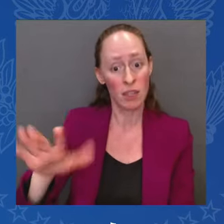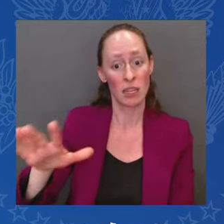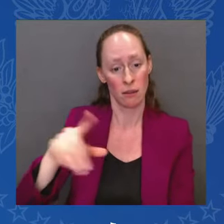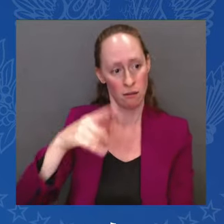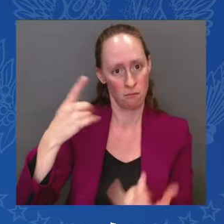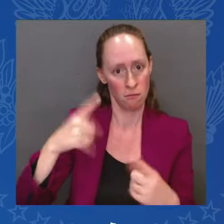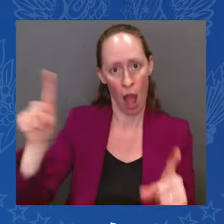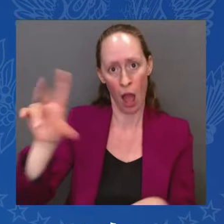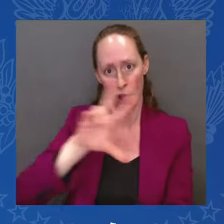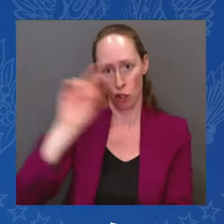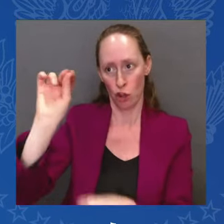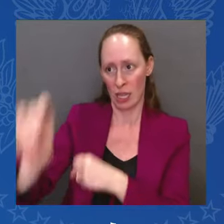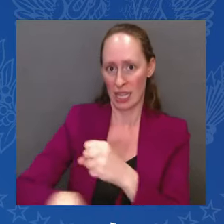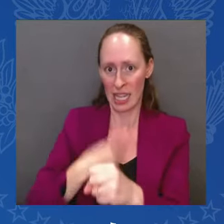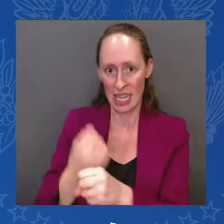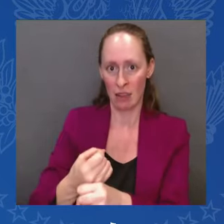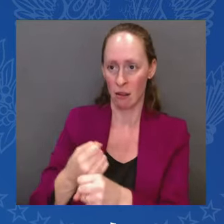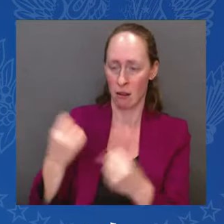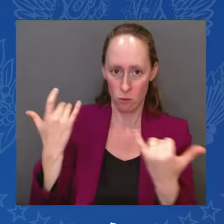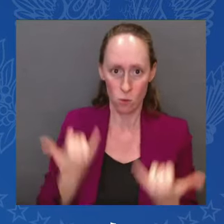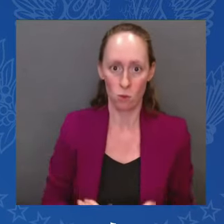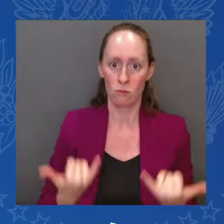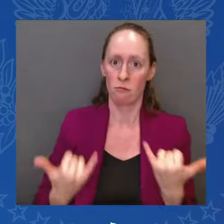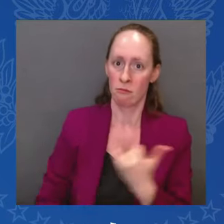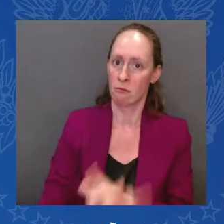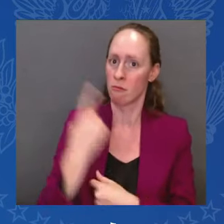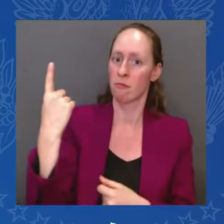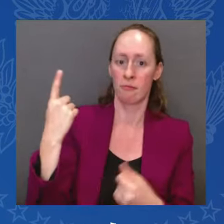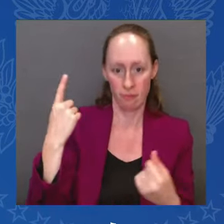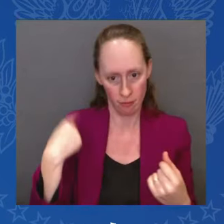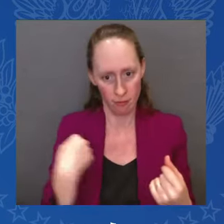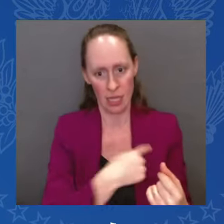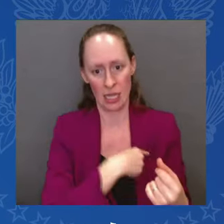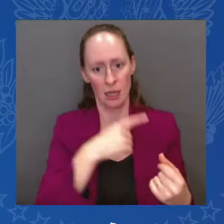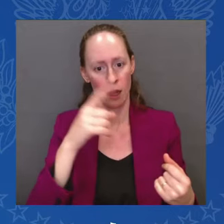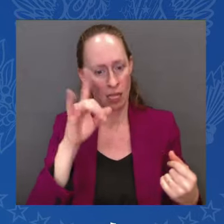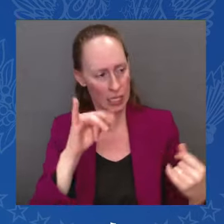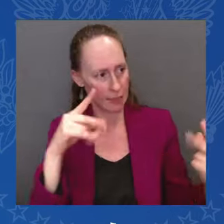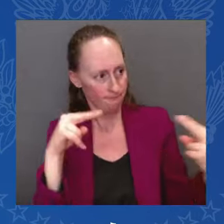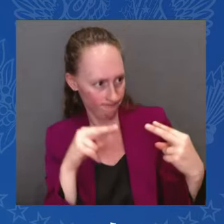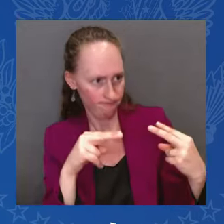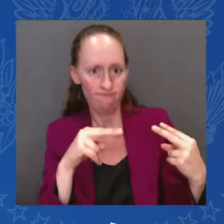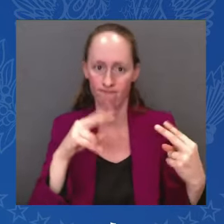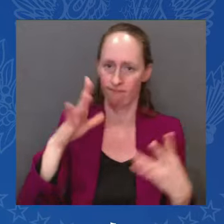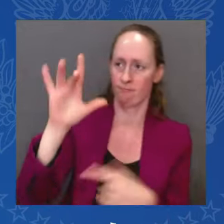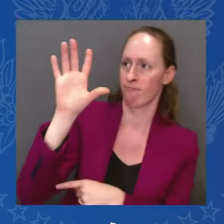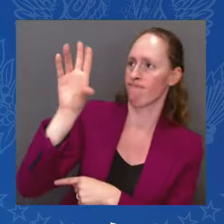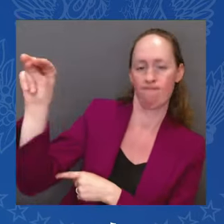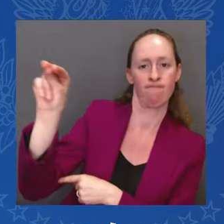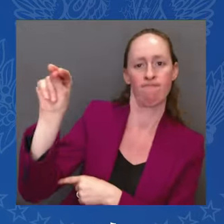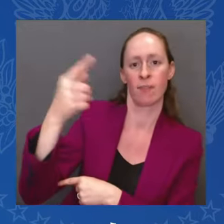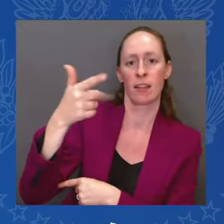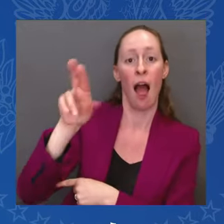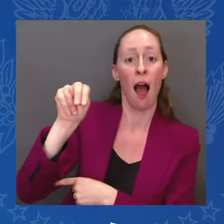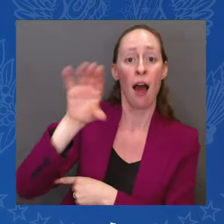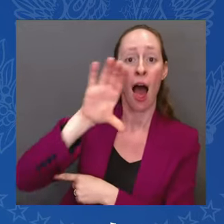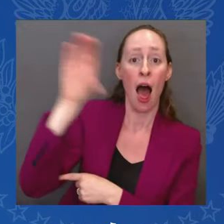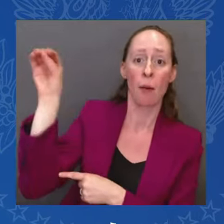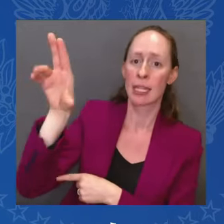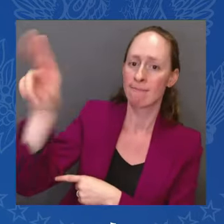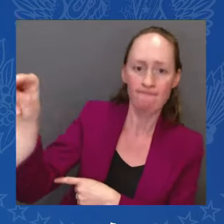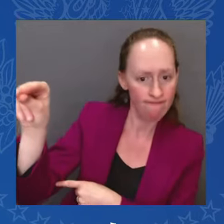relentless opposition from the gun lobby, gun manufacturers, and so many politicians opposing common-sense gun